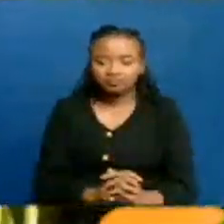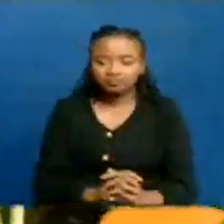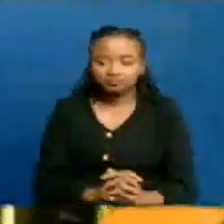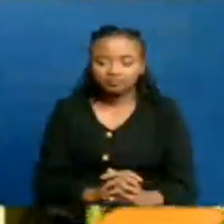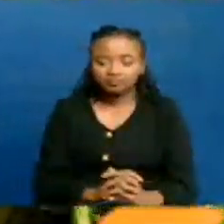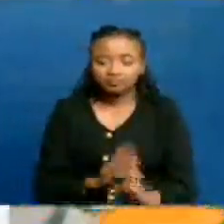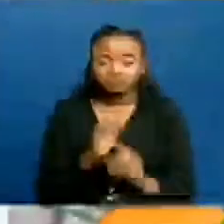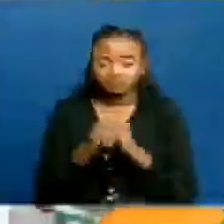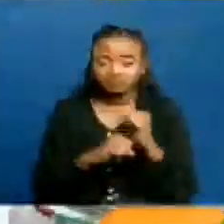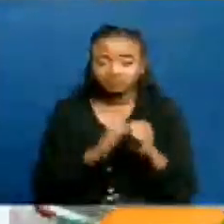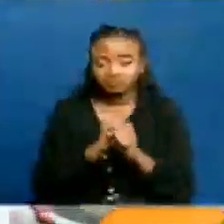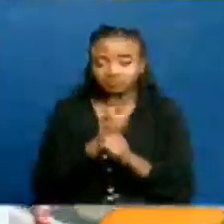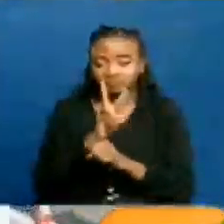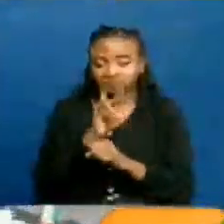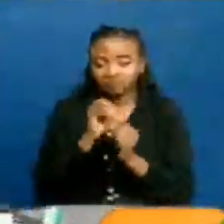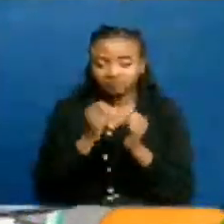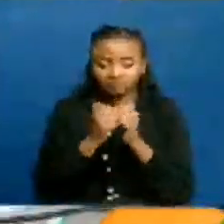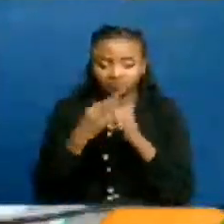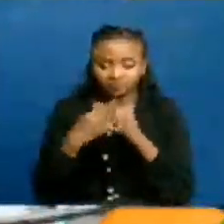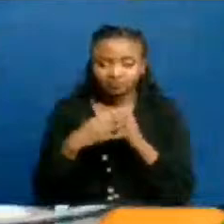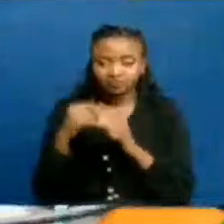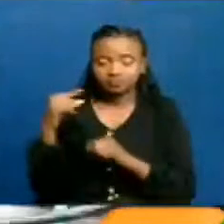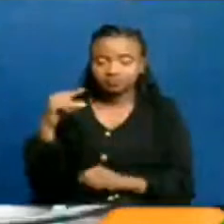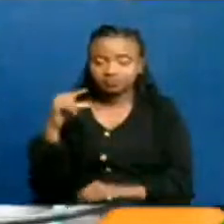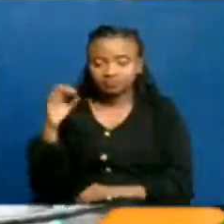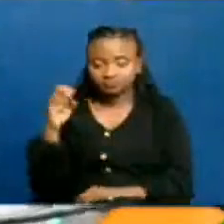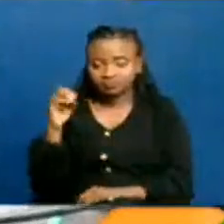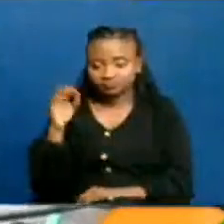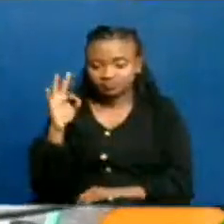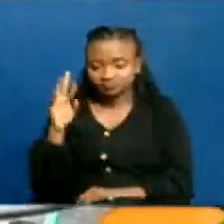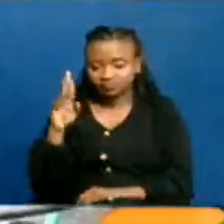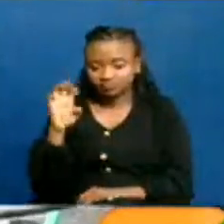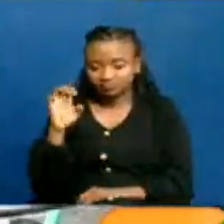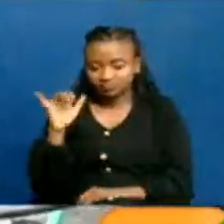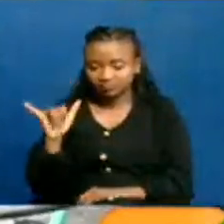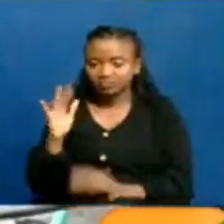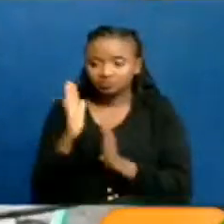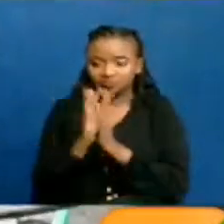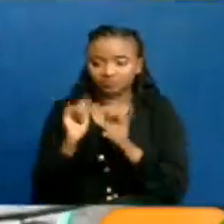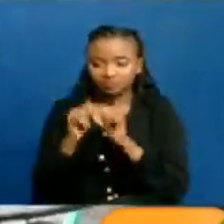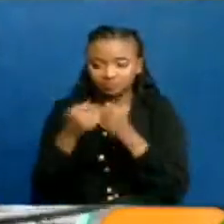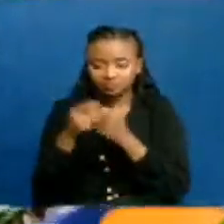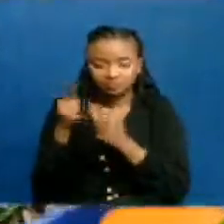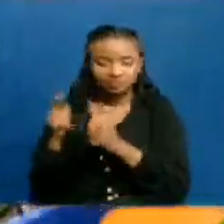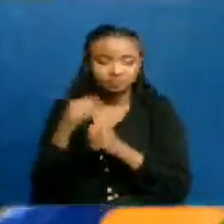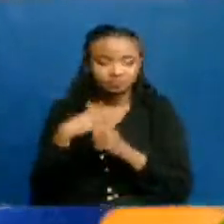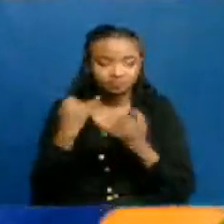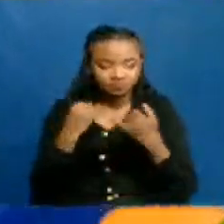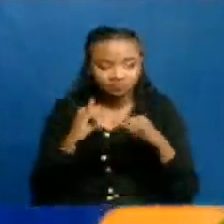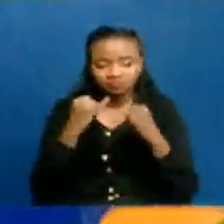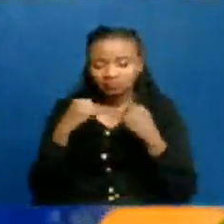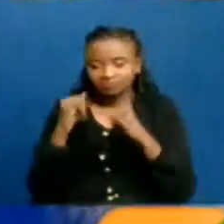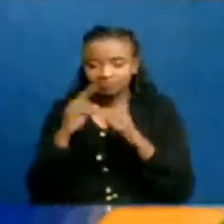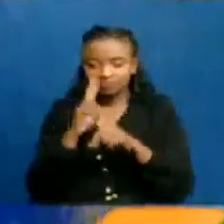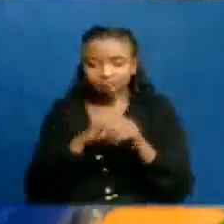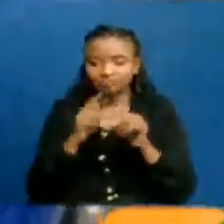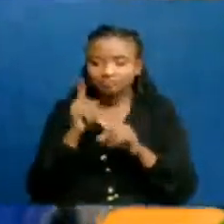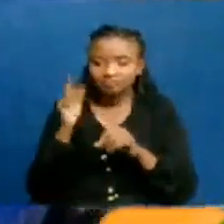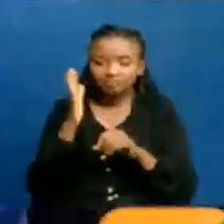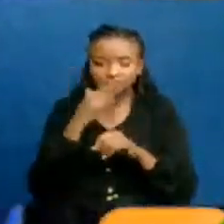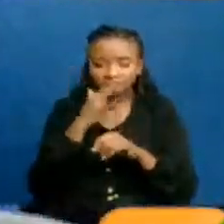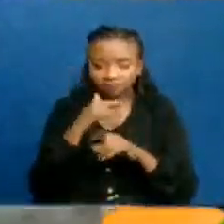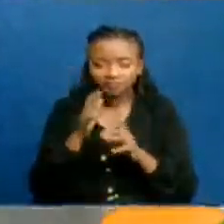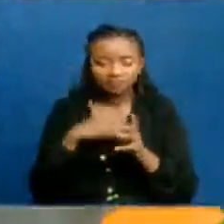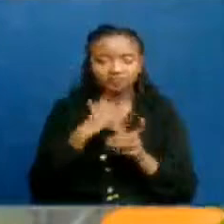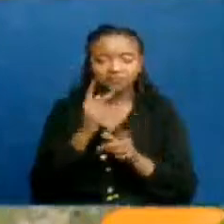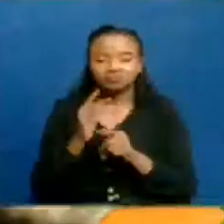Since 2018, Geoffrey and his team of young innovators have been breathing new life into organic waste from Dunga